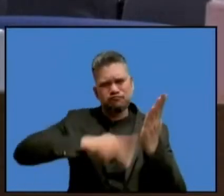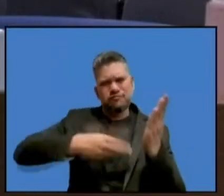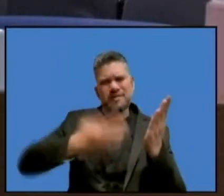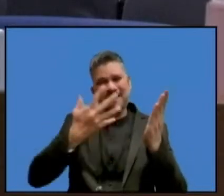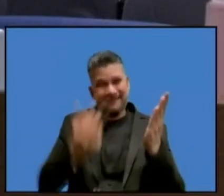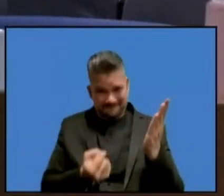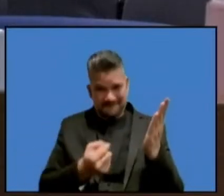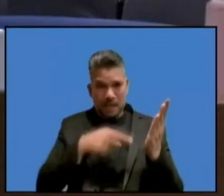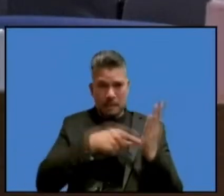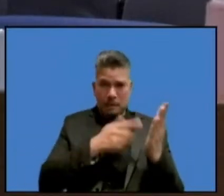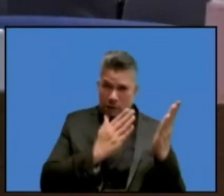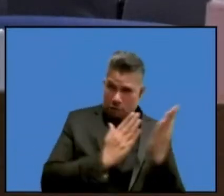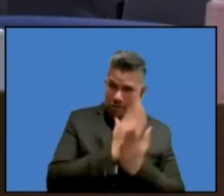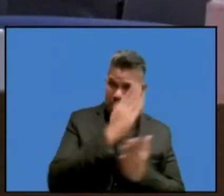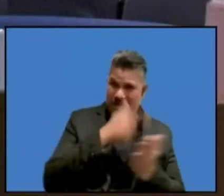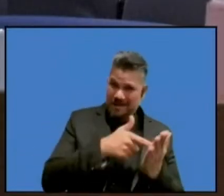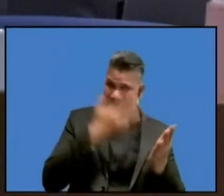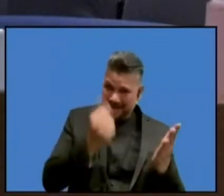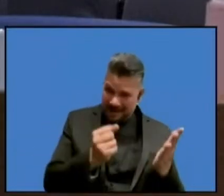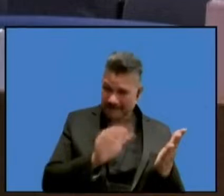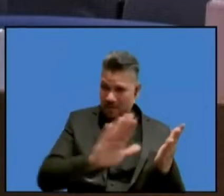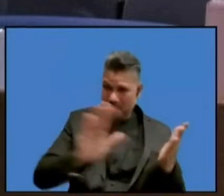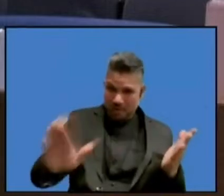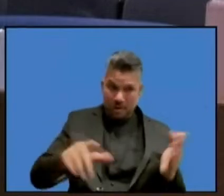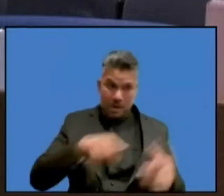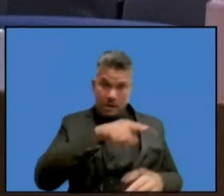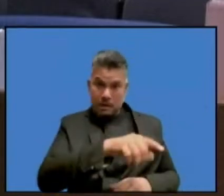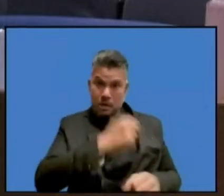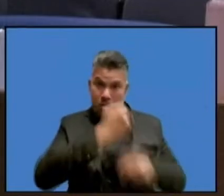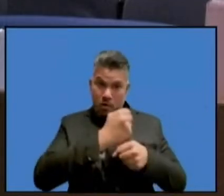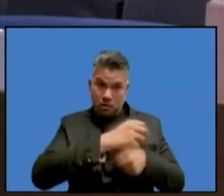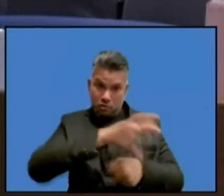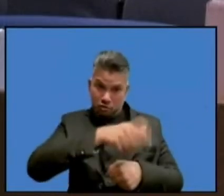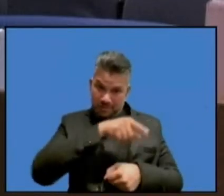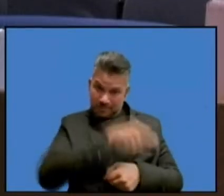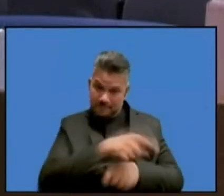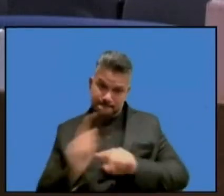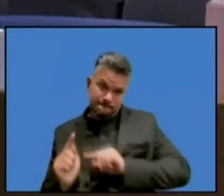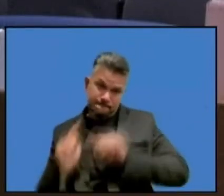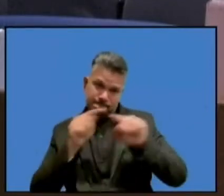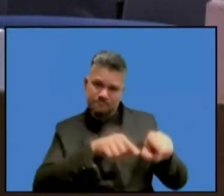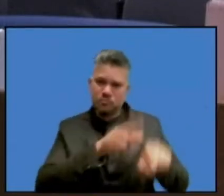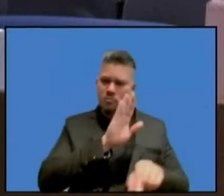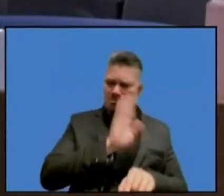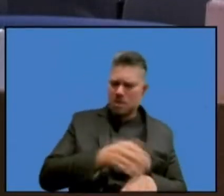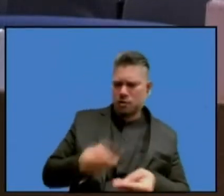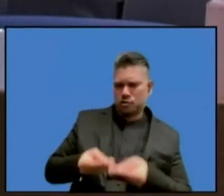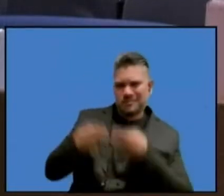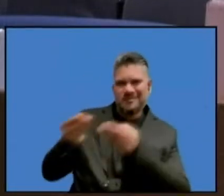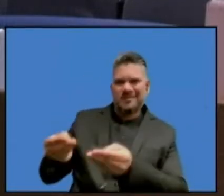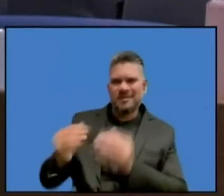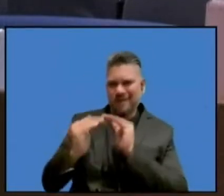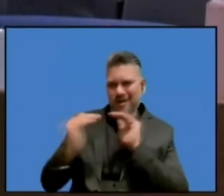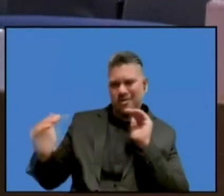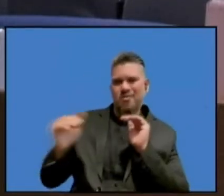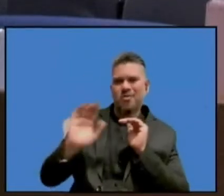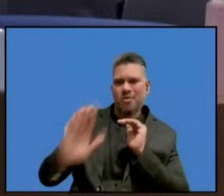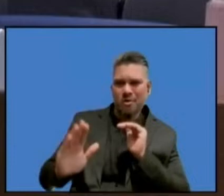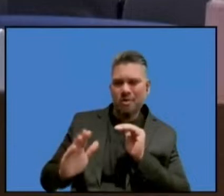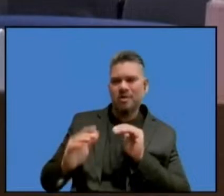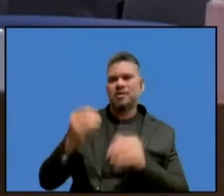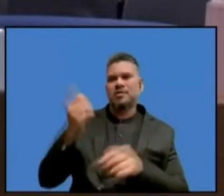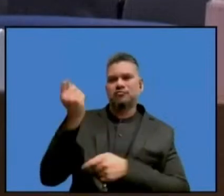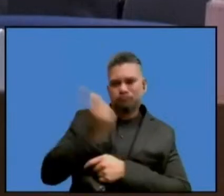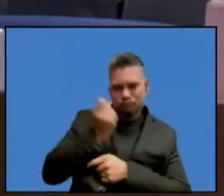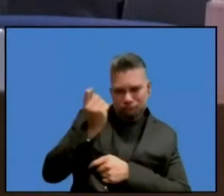countries of destination requires equal treatment of migrant workers in Social Security laws, their enrollment into Social Security